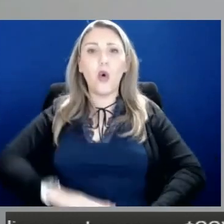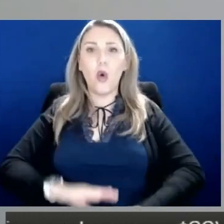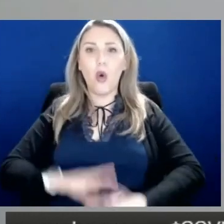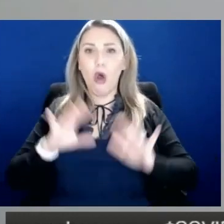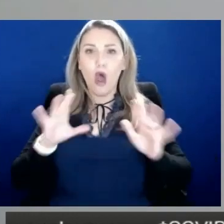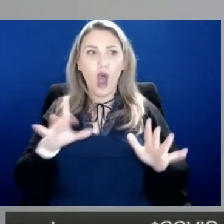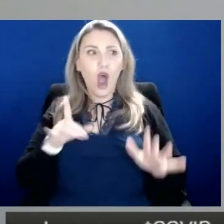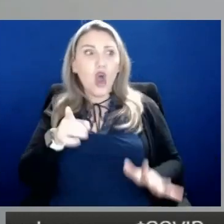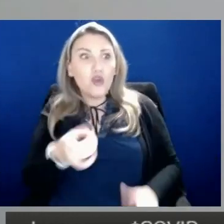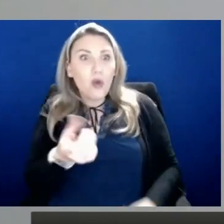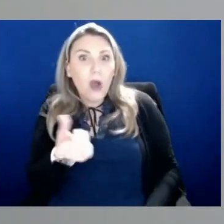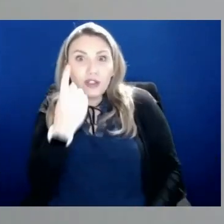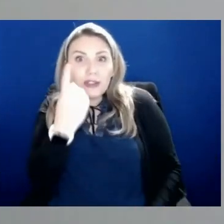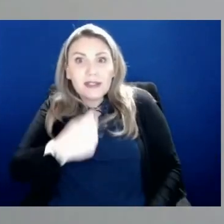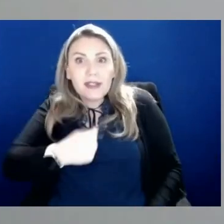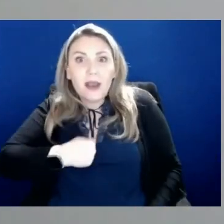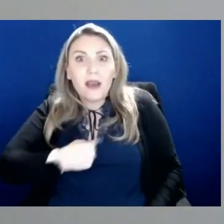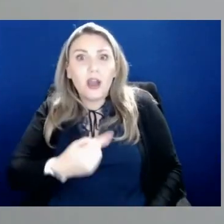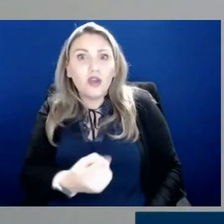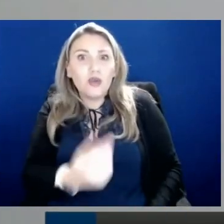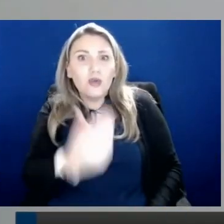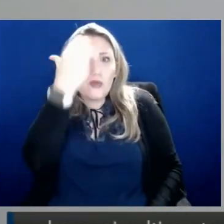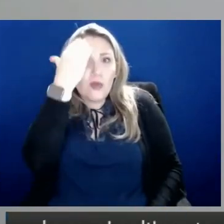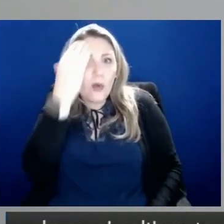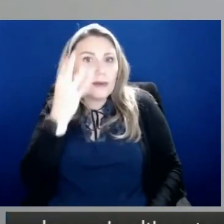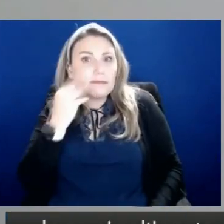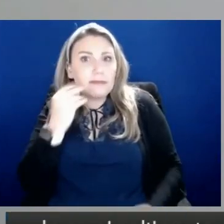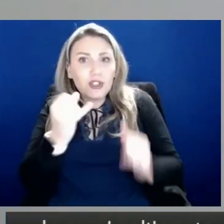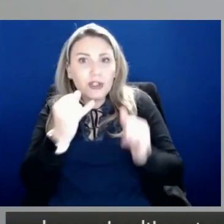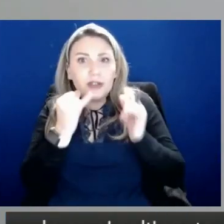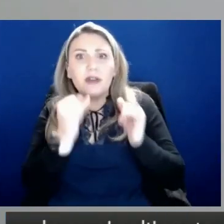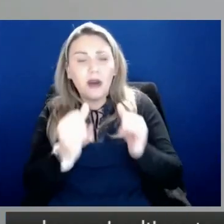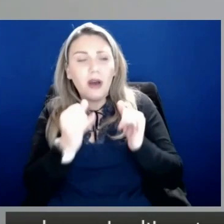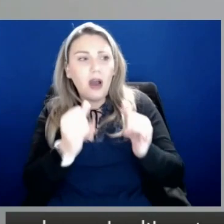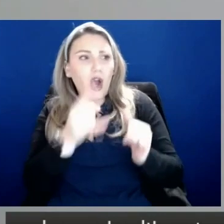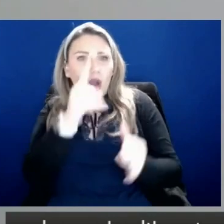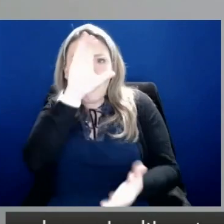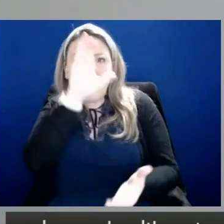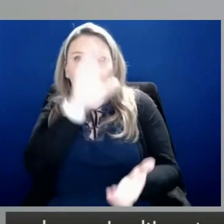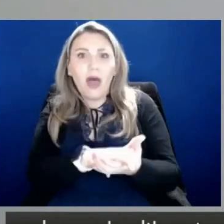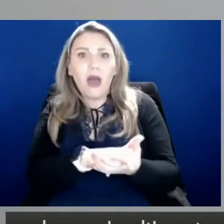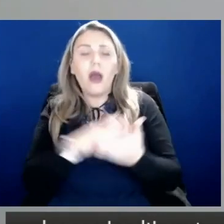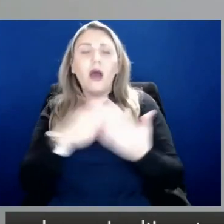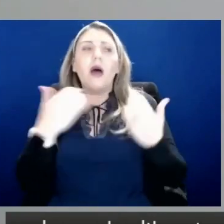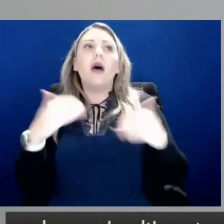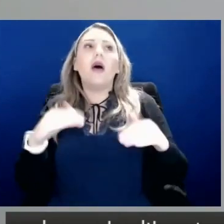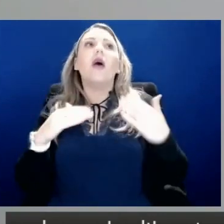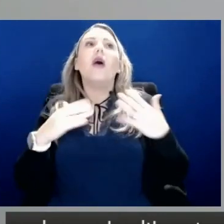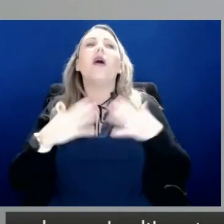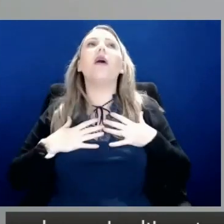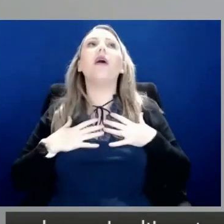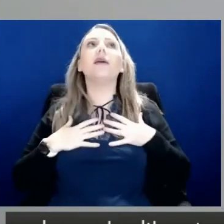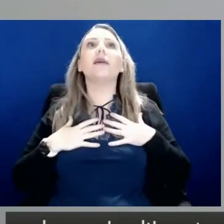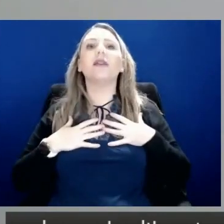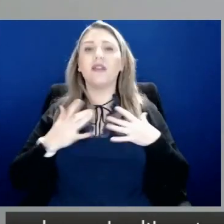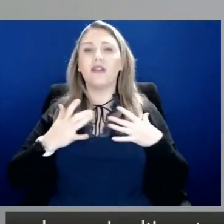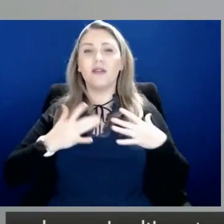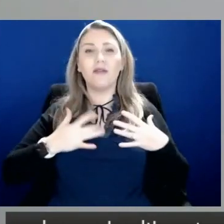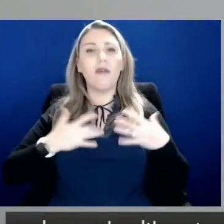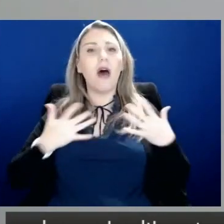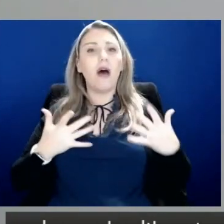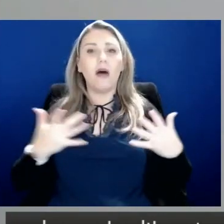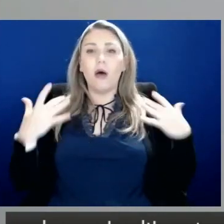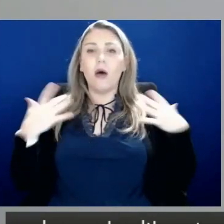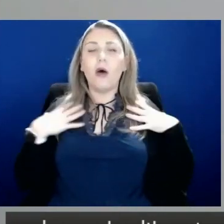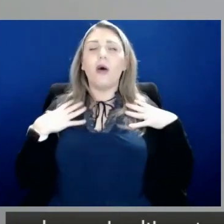what I'm doing and what I'm going through, and you believe me. And it's just such a weight off to not have to try to prove